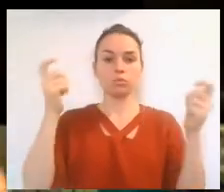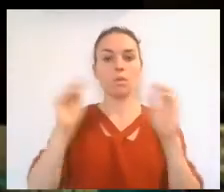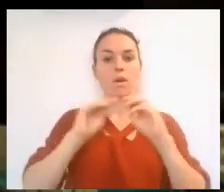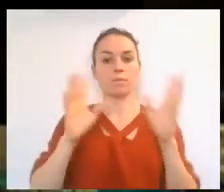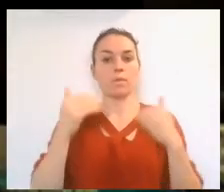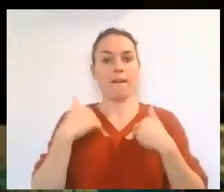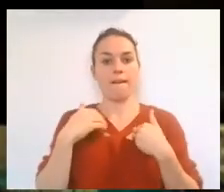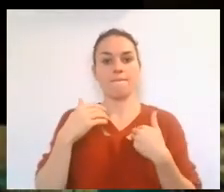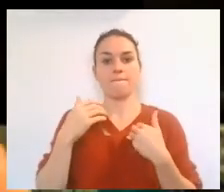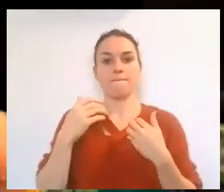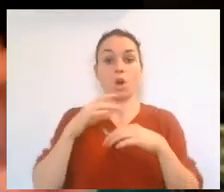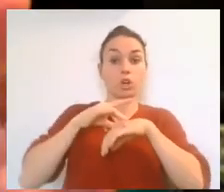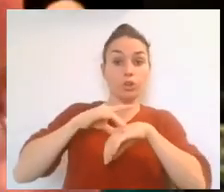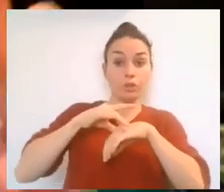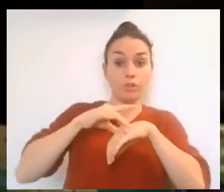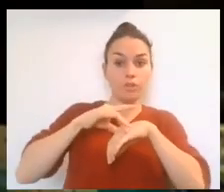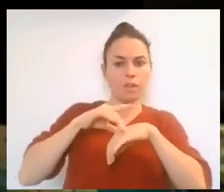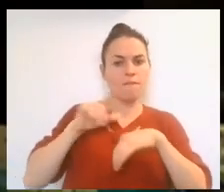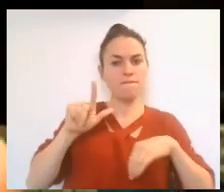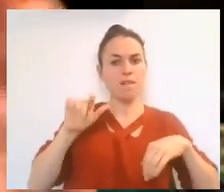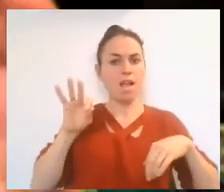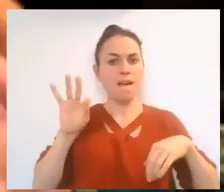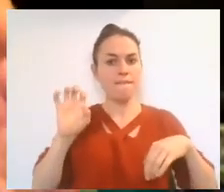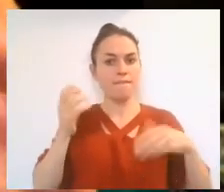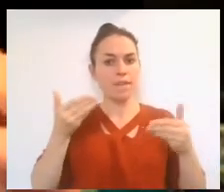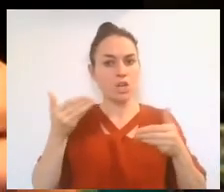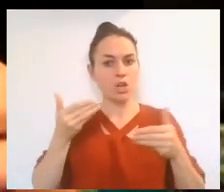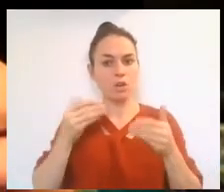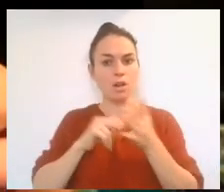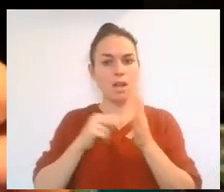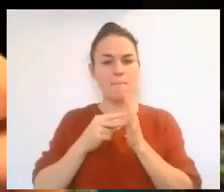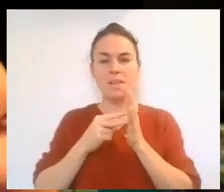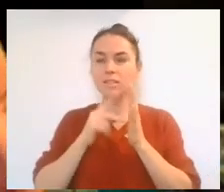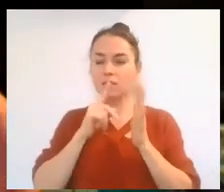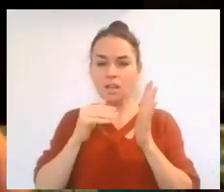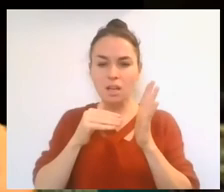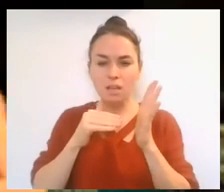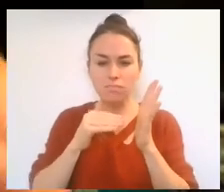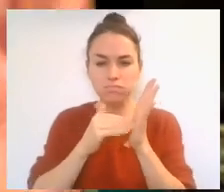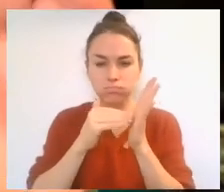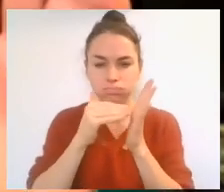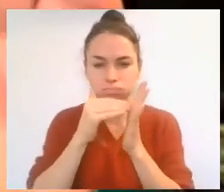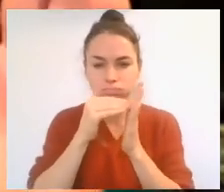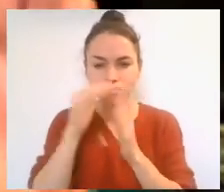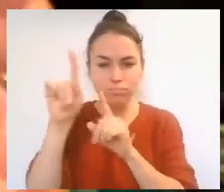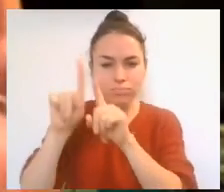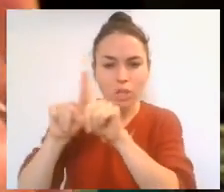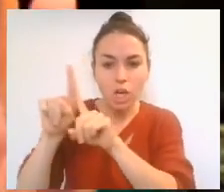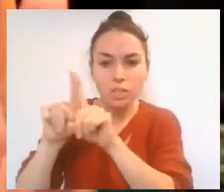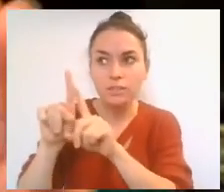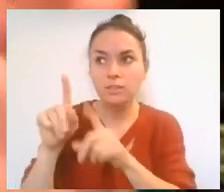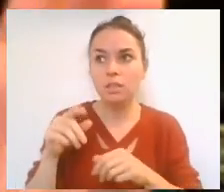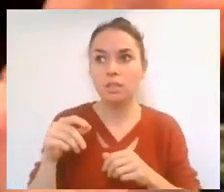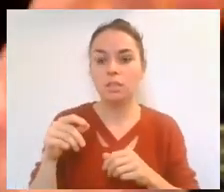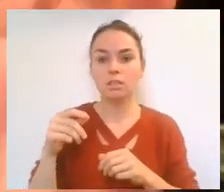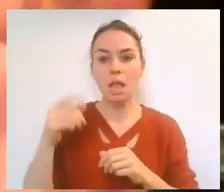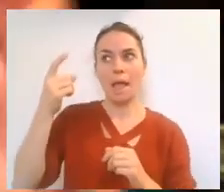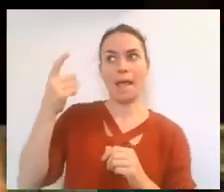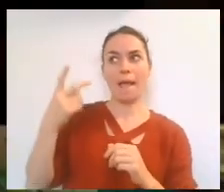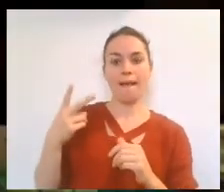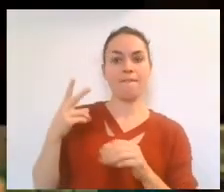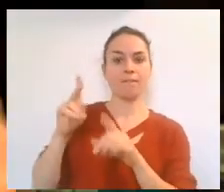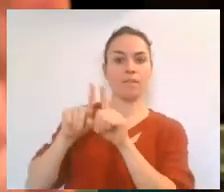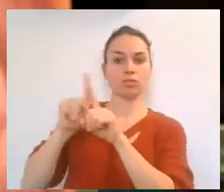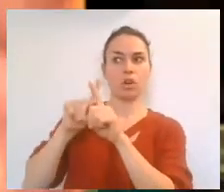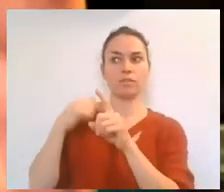and life on Earth. It stands to reason, out of the jillions of stars, at least half of which have planets, multiple planets.